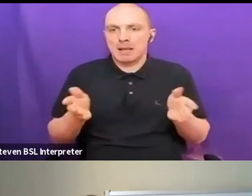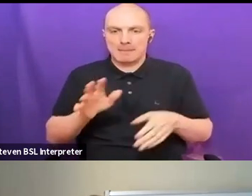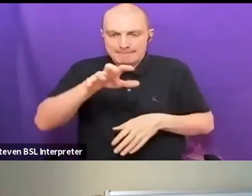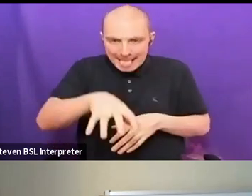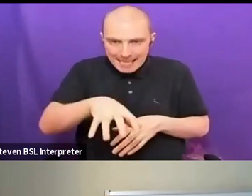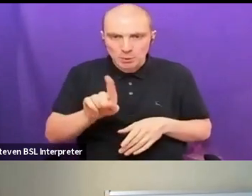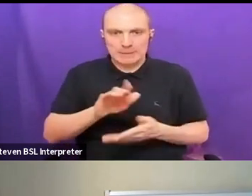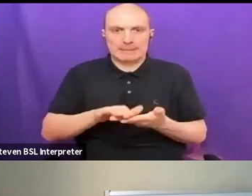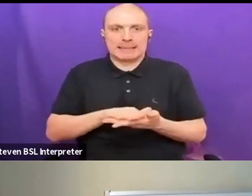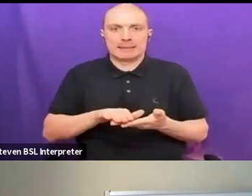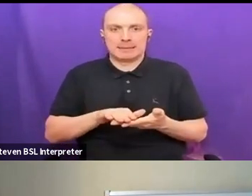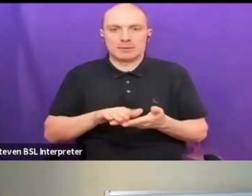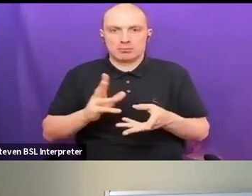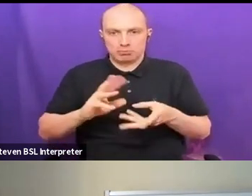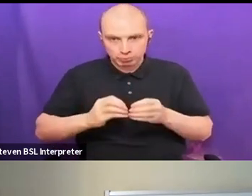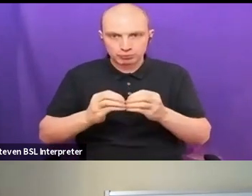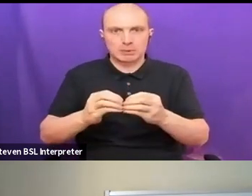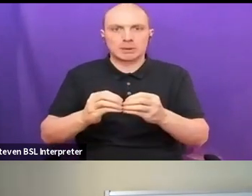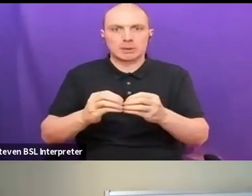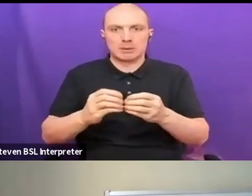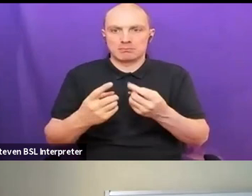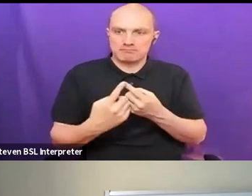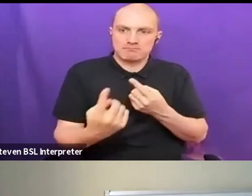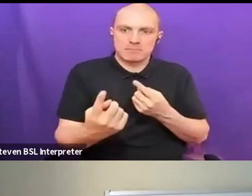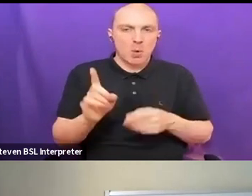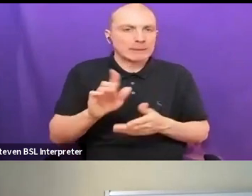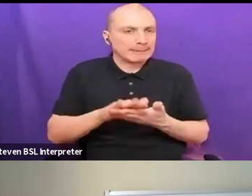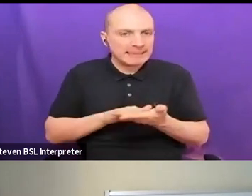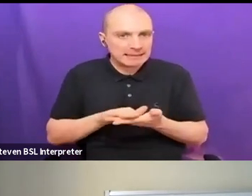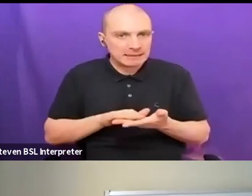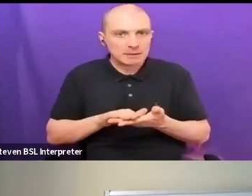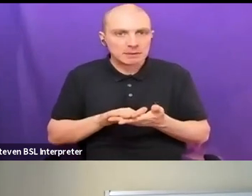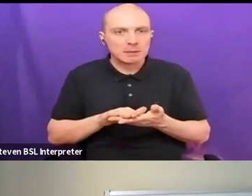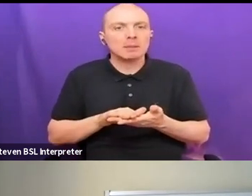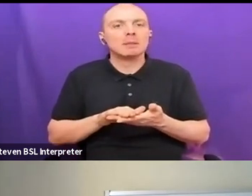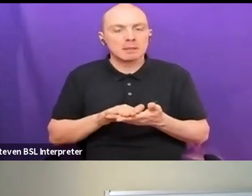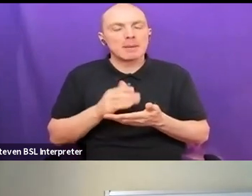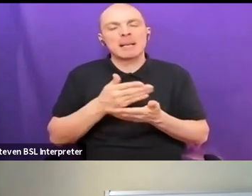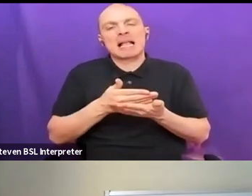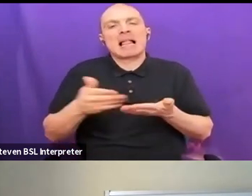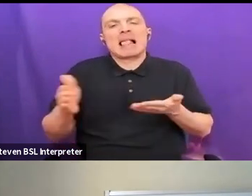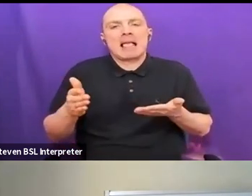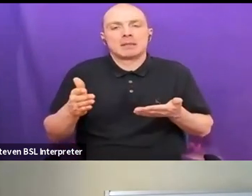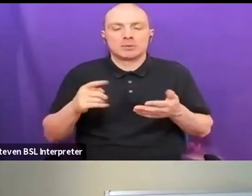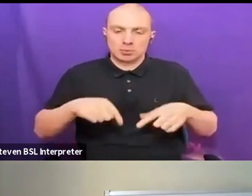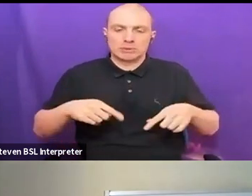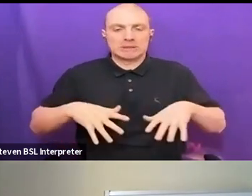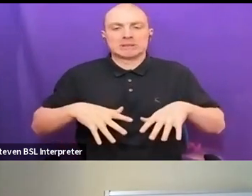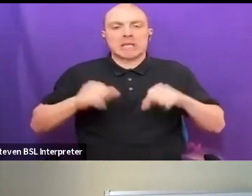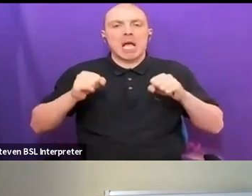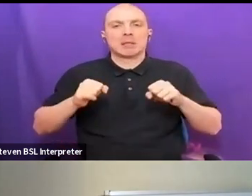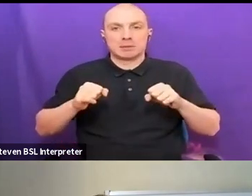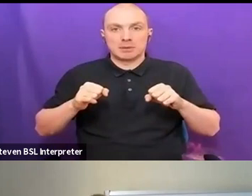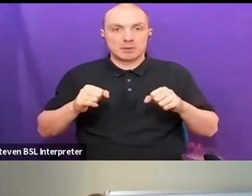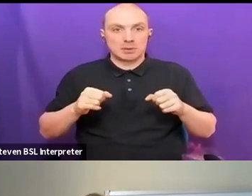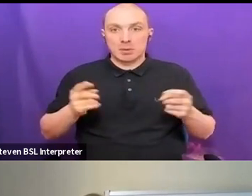know that, you know, we set the right context at the beginning of this discussion, and everybody in this room's okay, but it's about